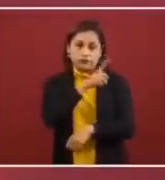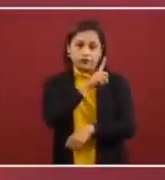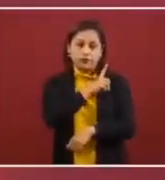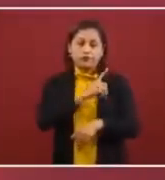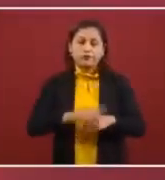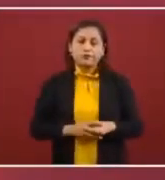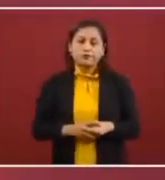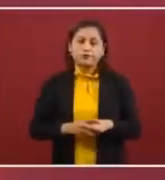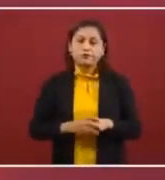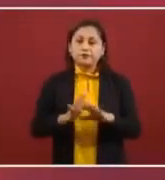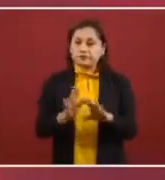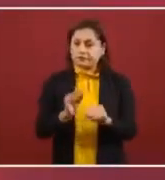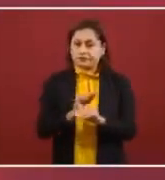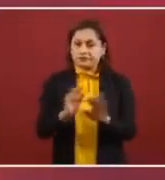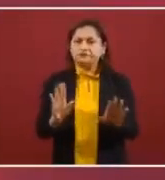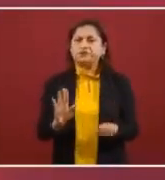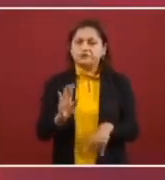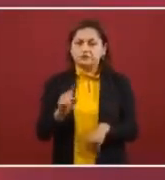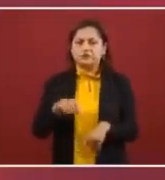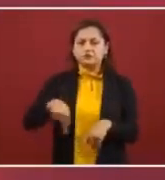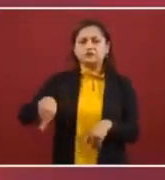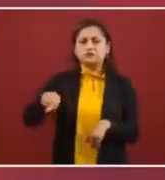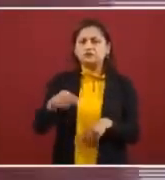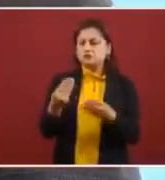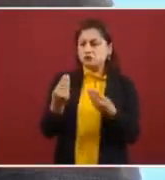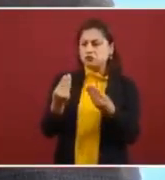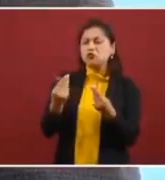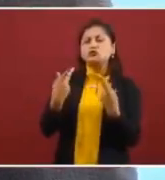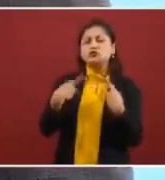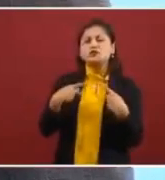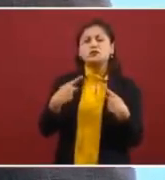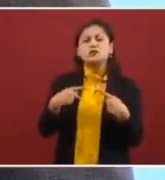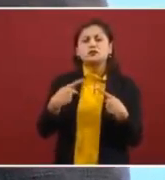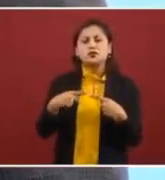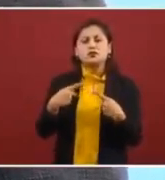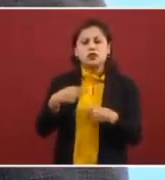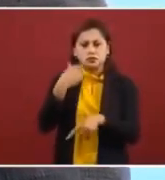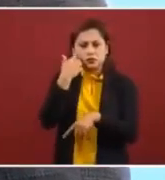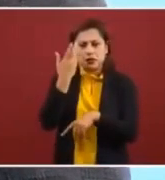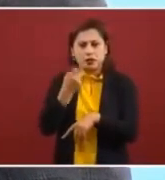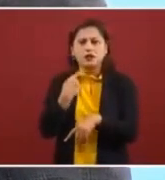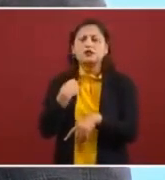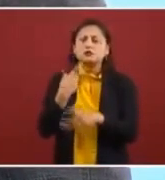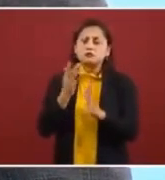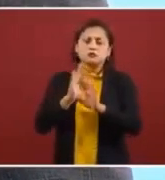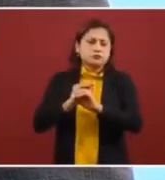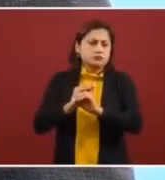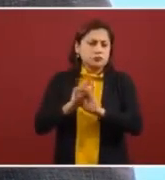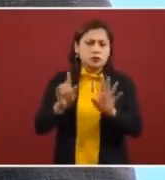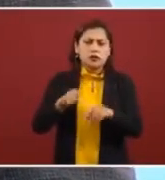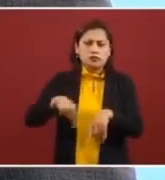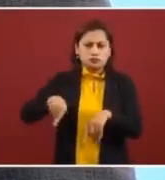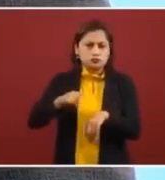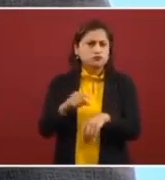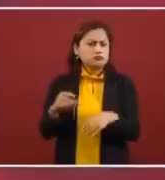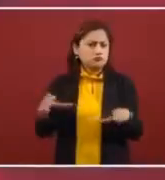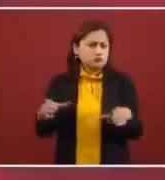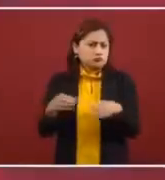So we have the, we know that a lot of the people are going to participate,